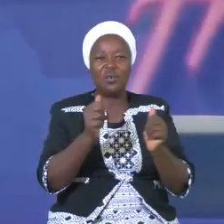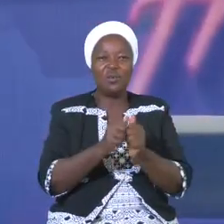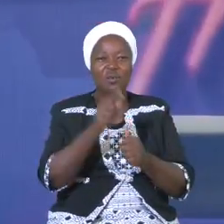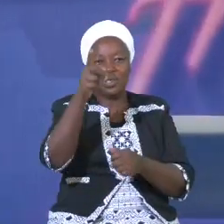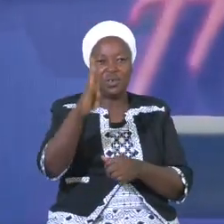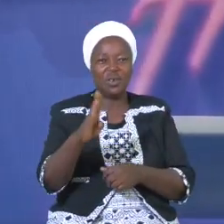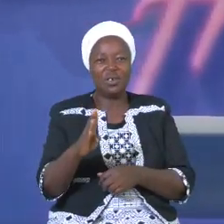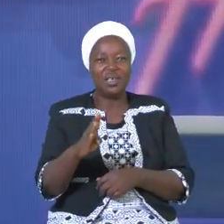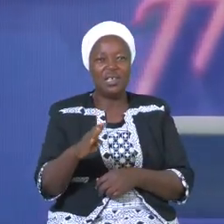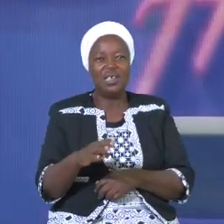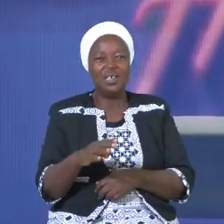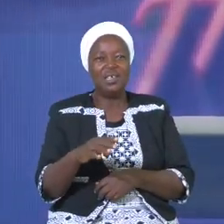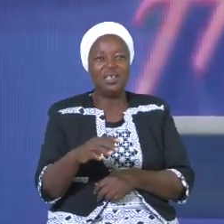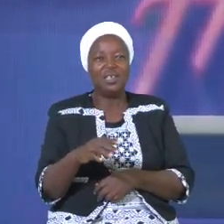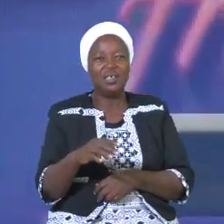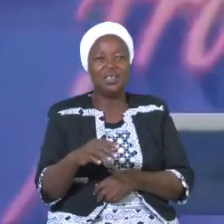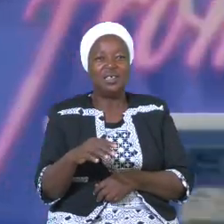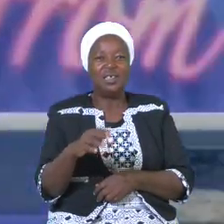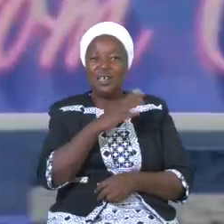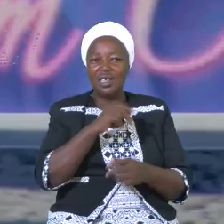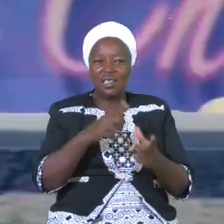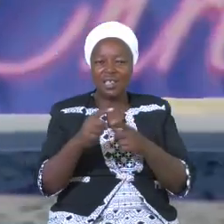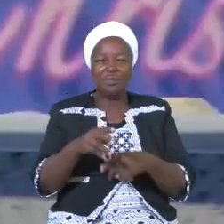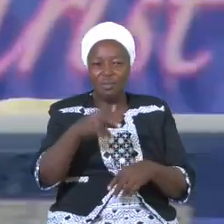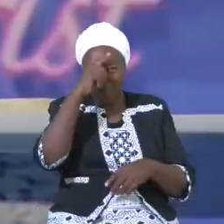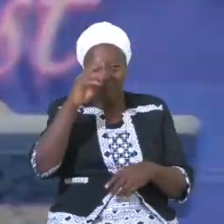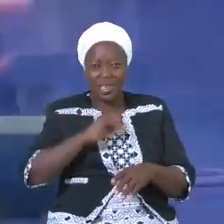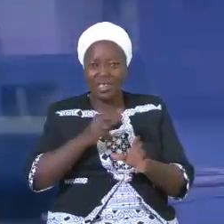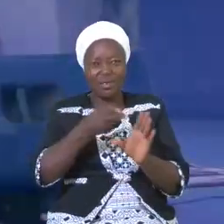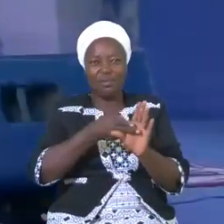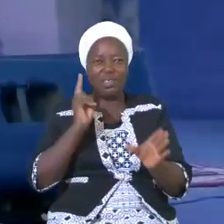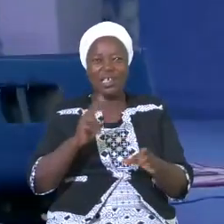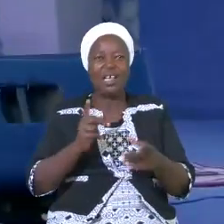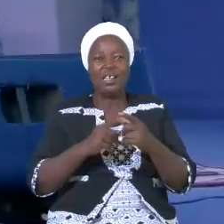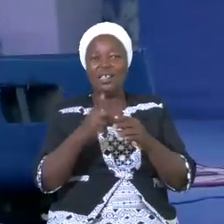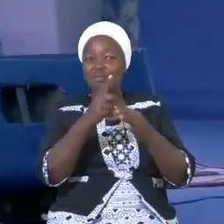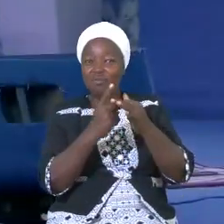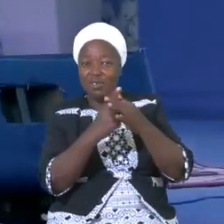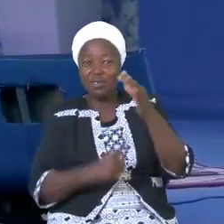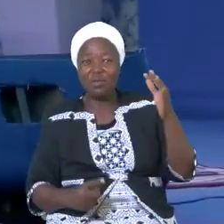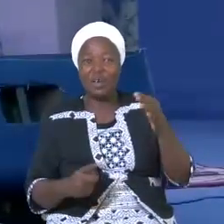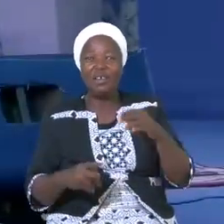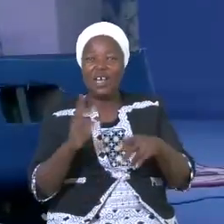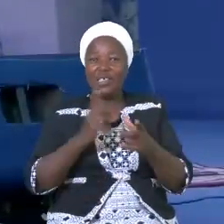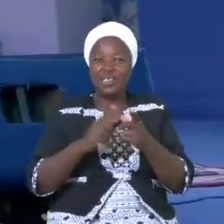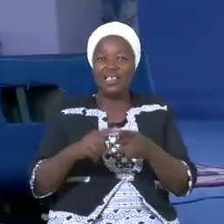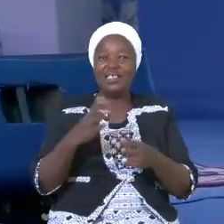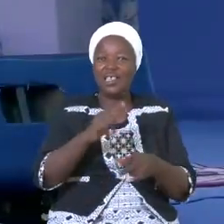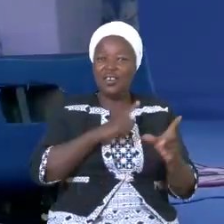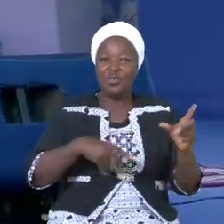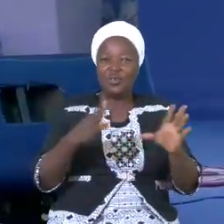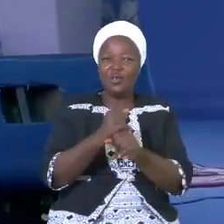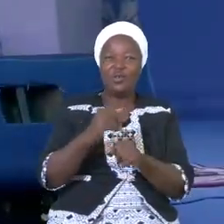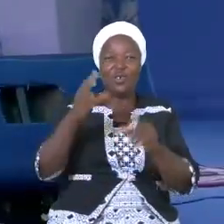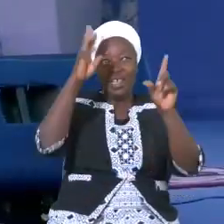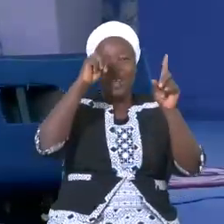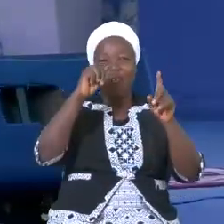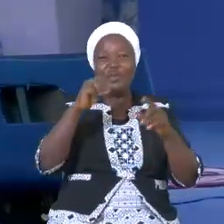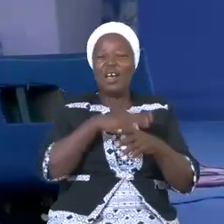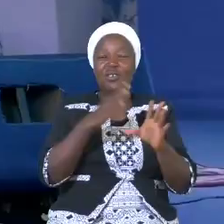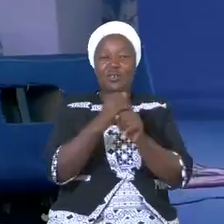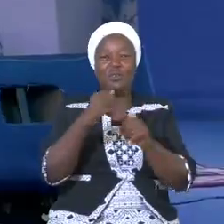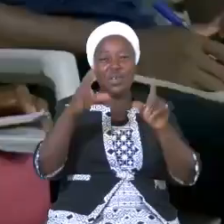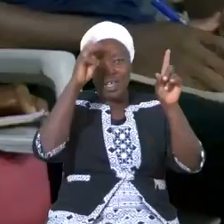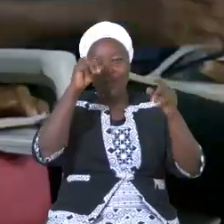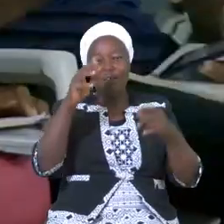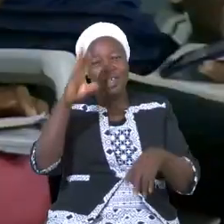didn't didn't become a drop out and then eventually the lord took him and took him out to heaven that's